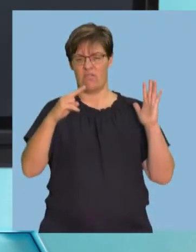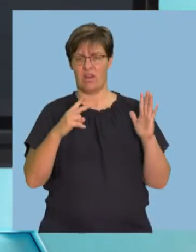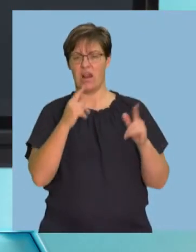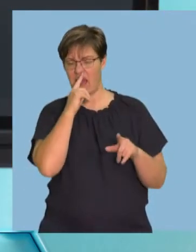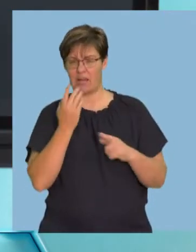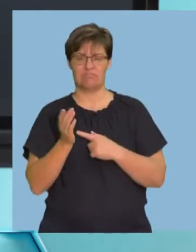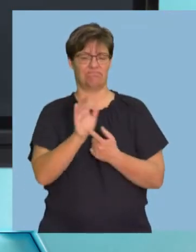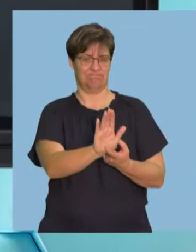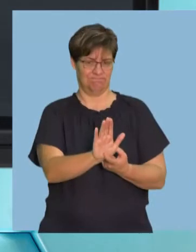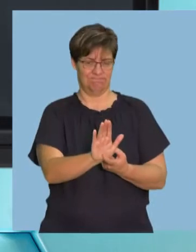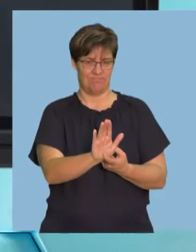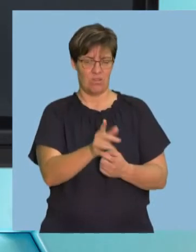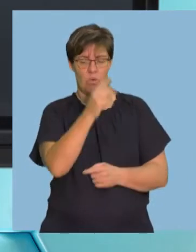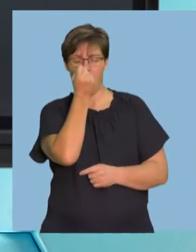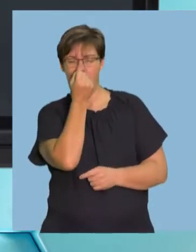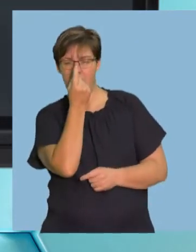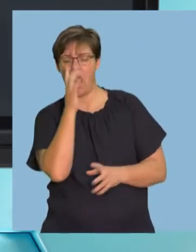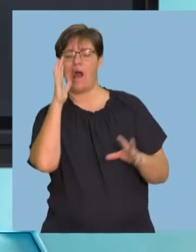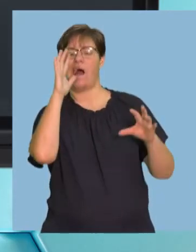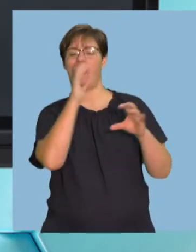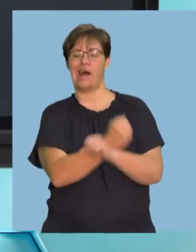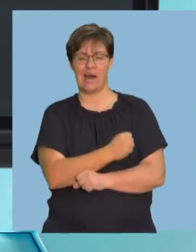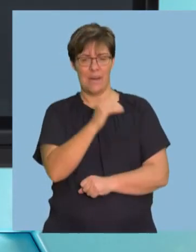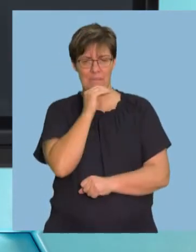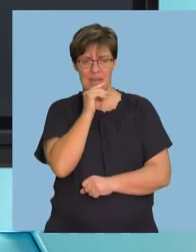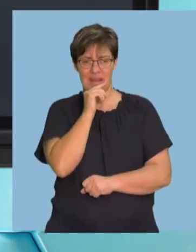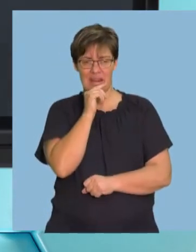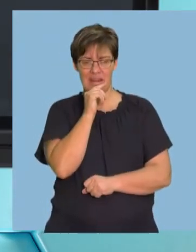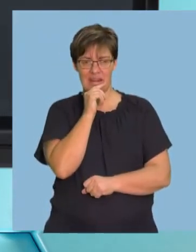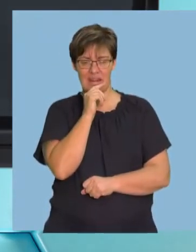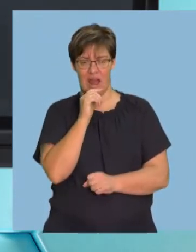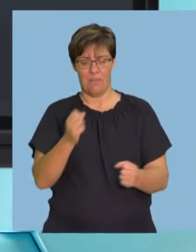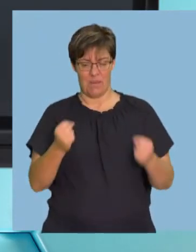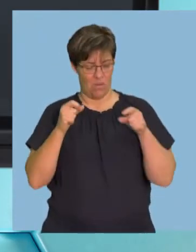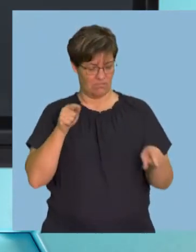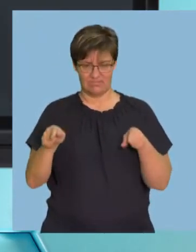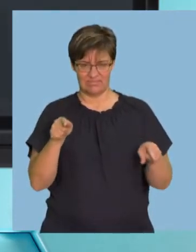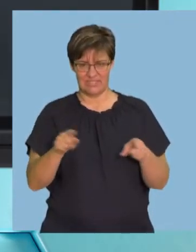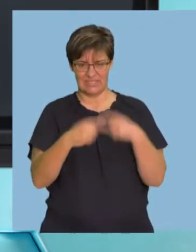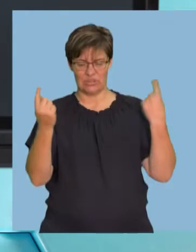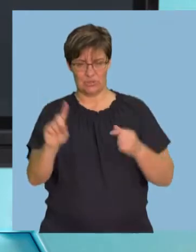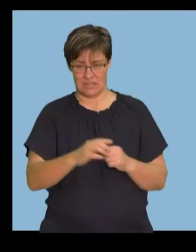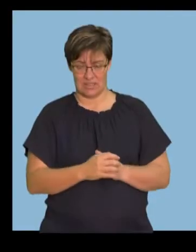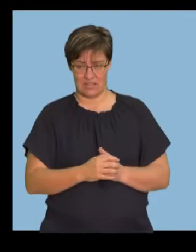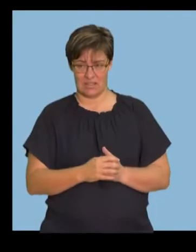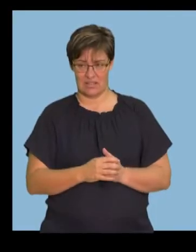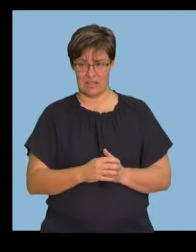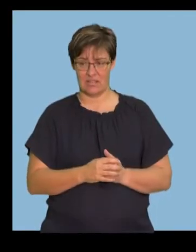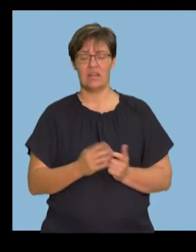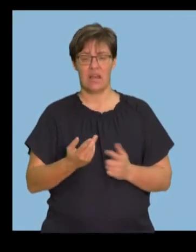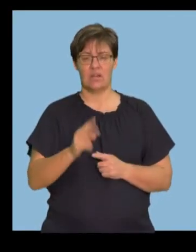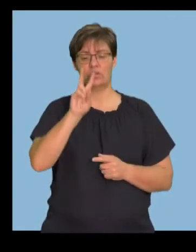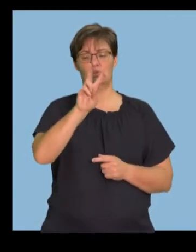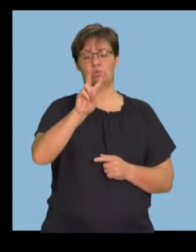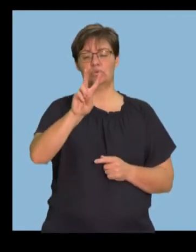verify using some form of a simulation so that we really understand what exactly the power rating is all about. So a bulb